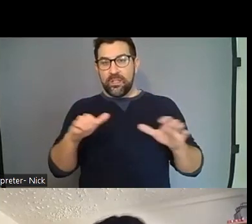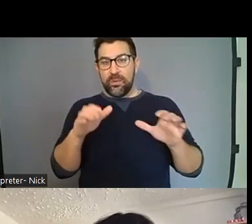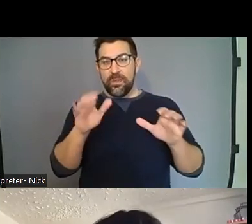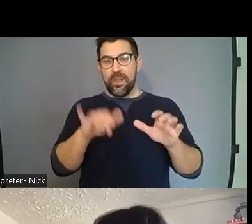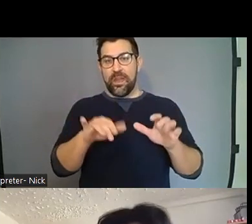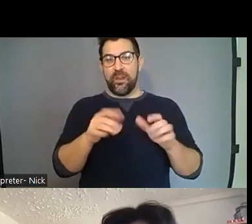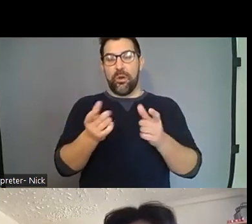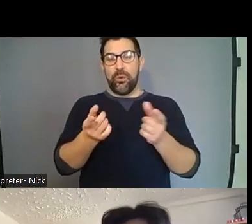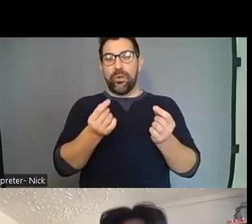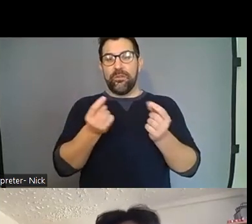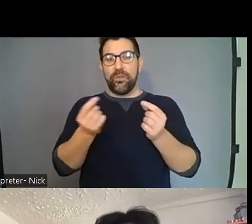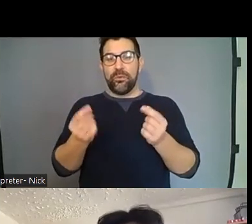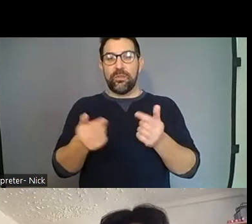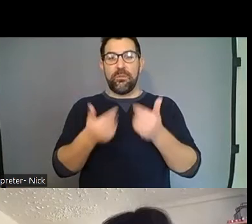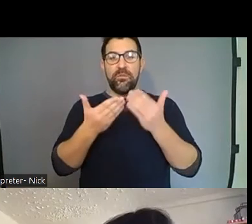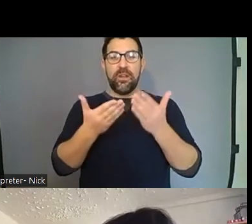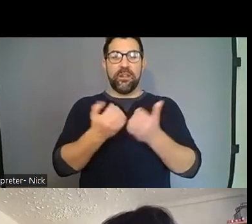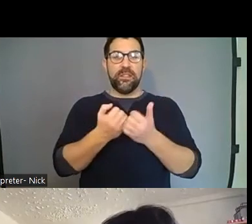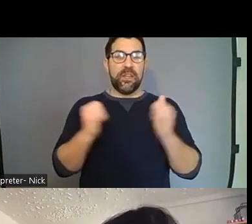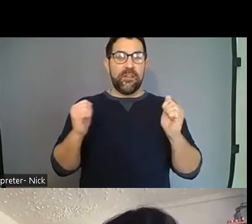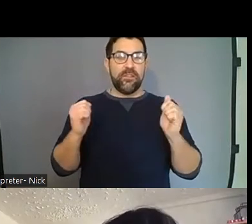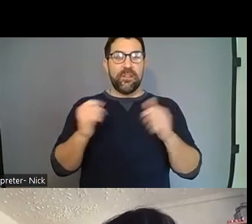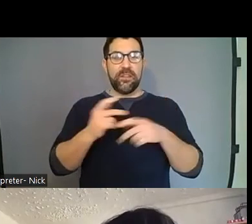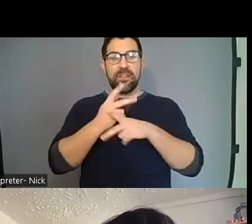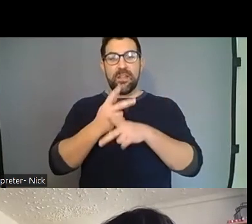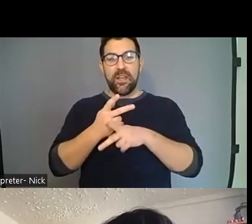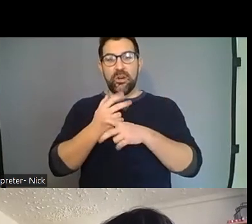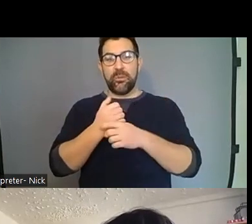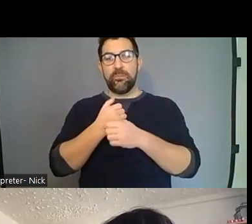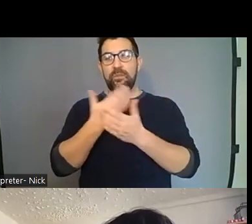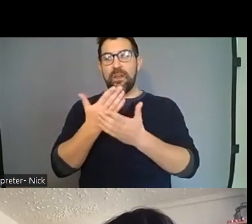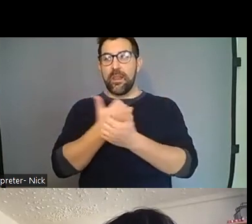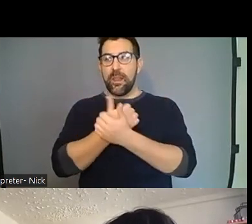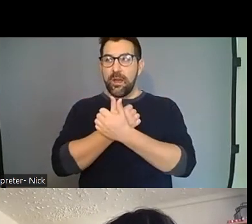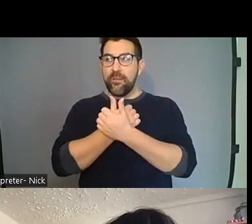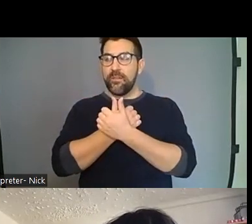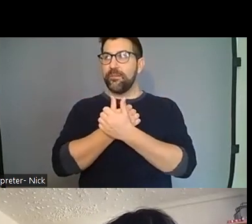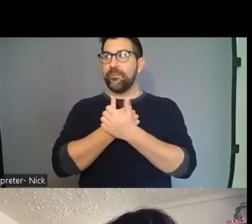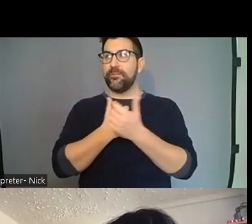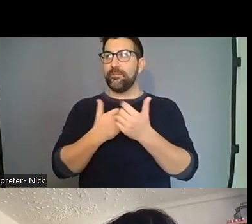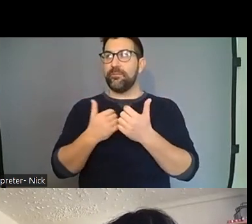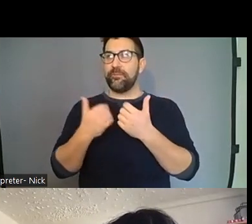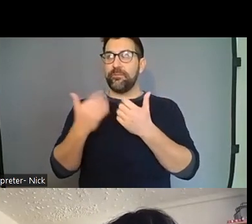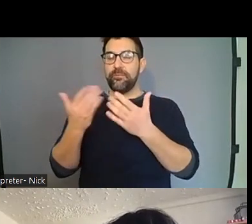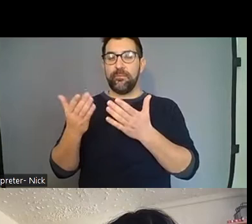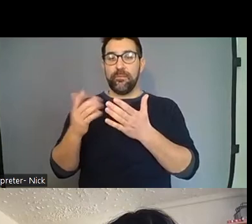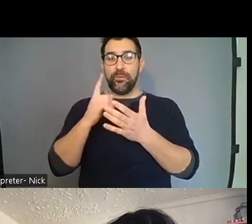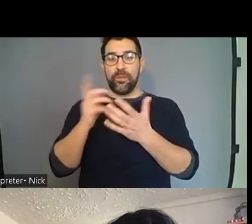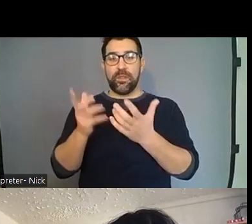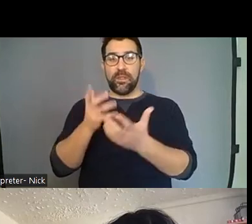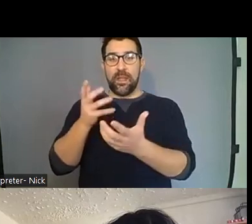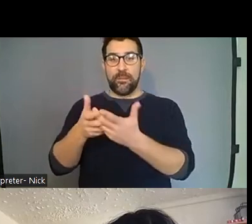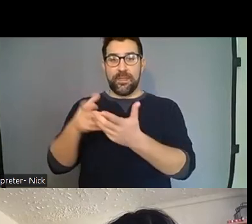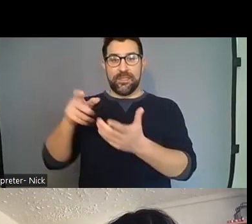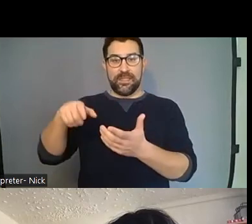you have to do is provide safety, provide care, provide love, and provide and accommodate everyone's needs. It